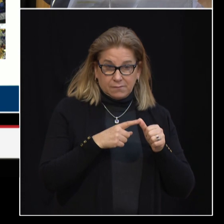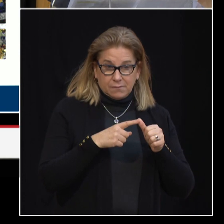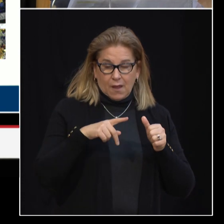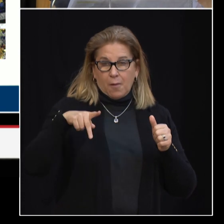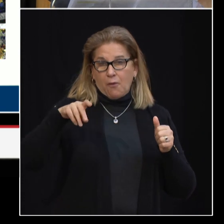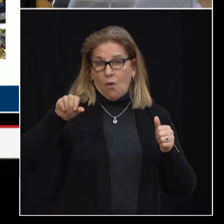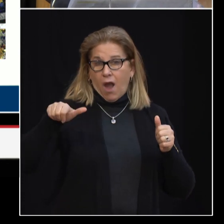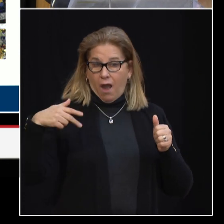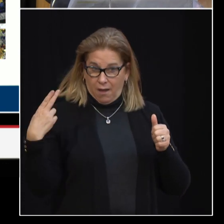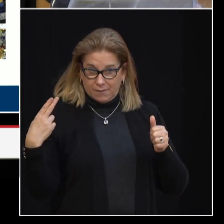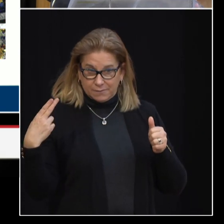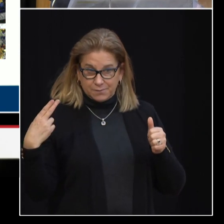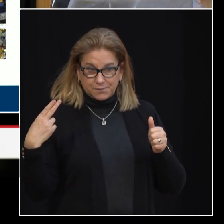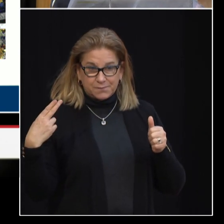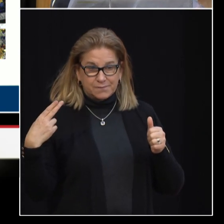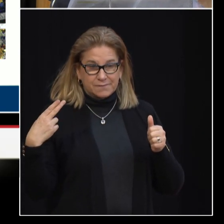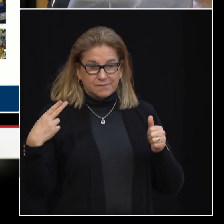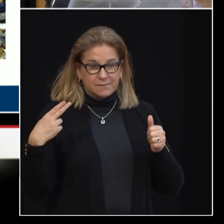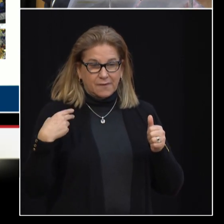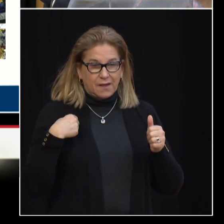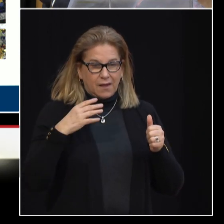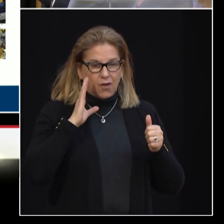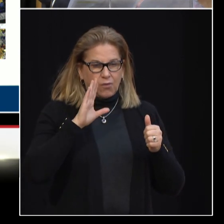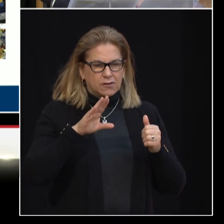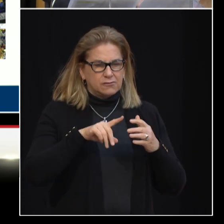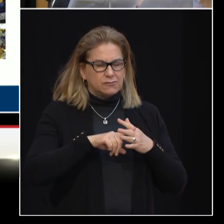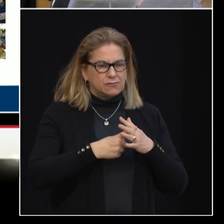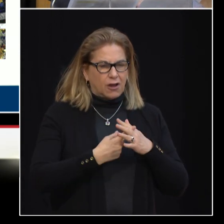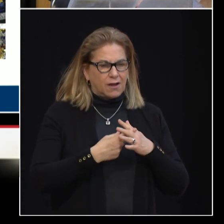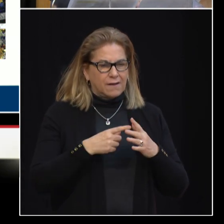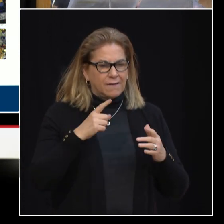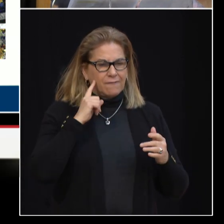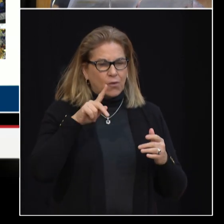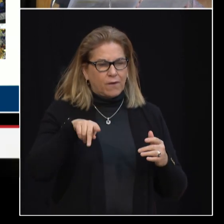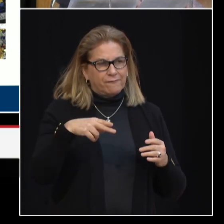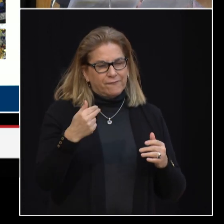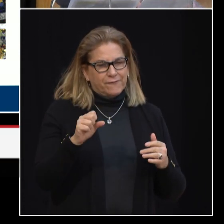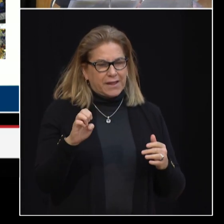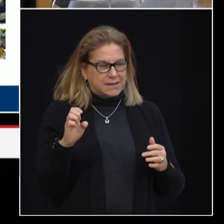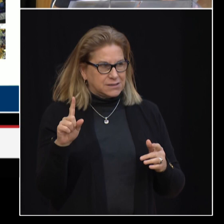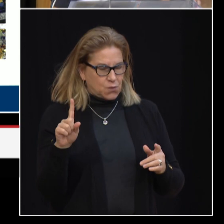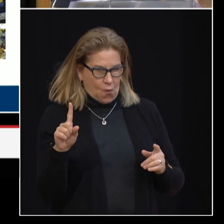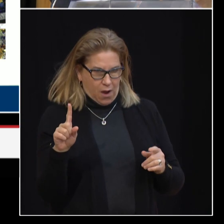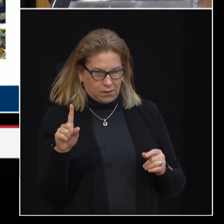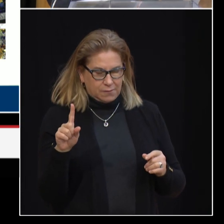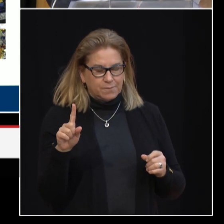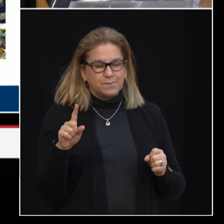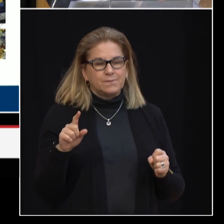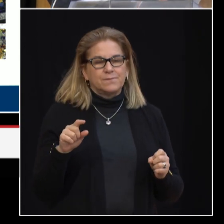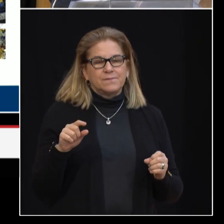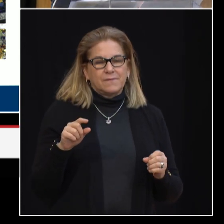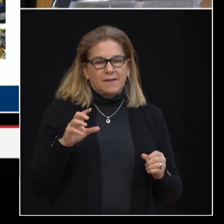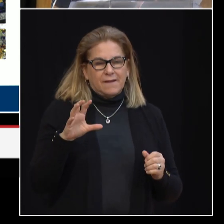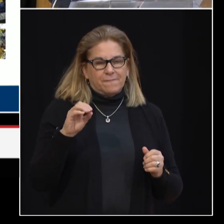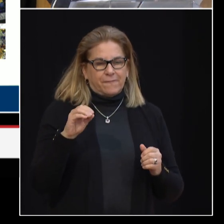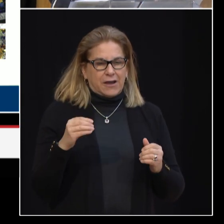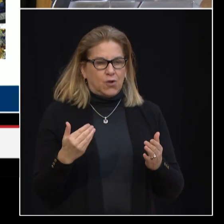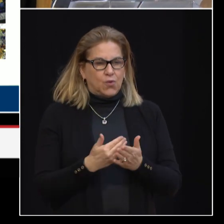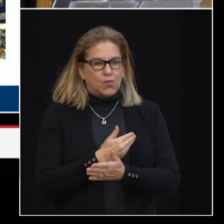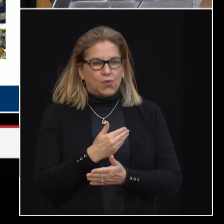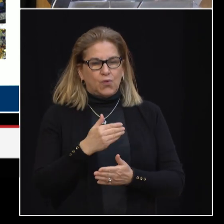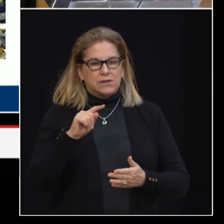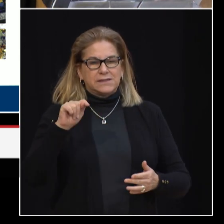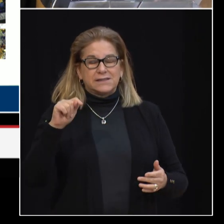homeownership component in Phase 1. This will include approximately 50 townhomes located between Sumner and